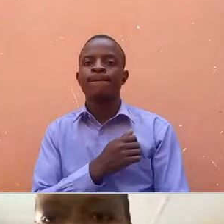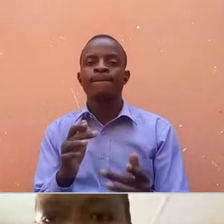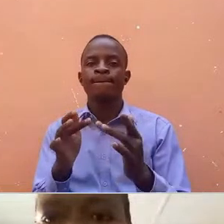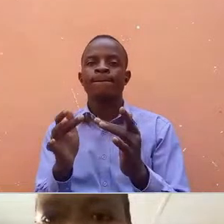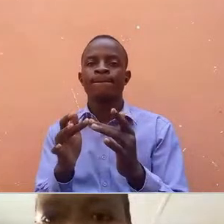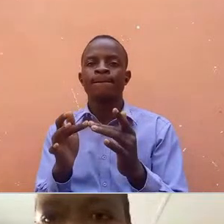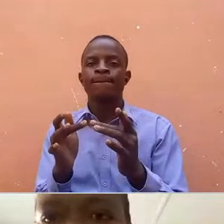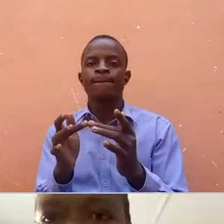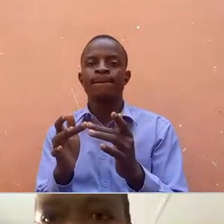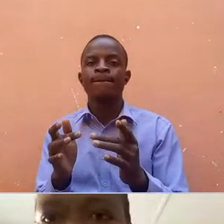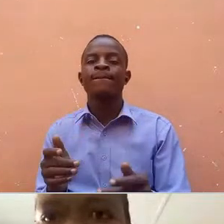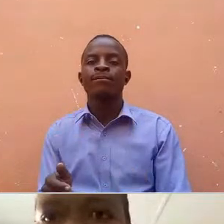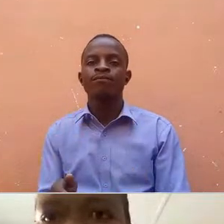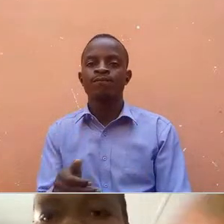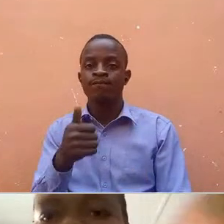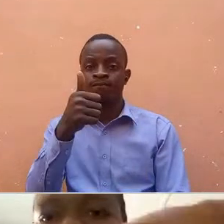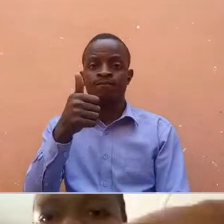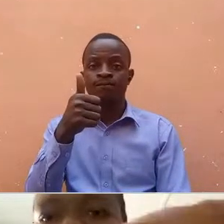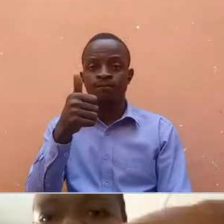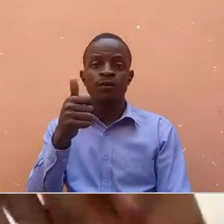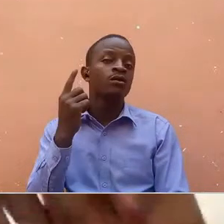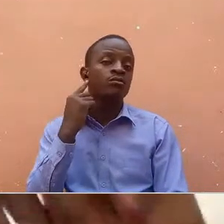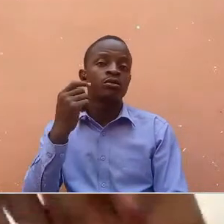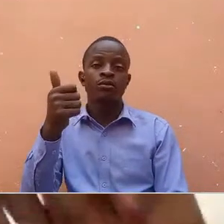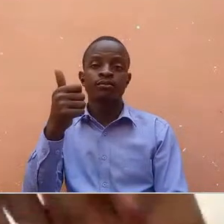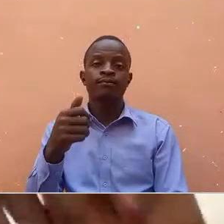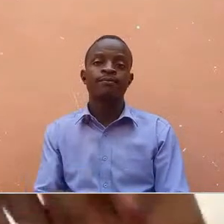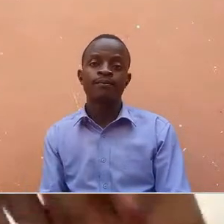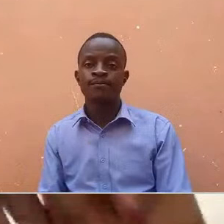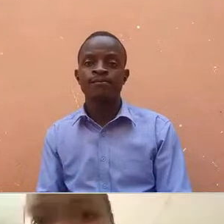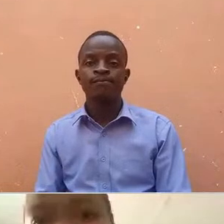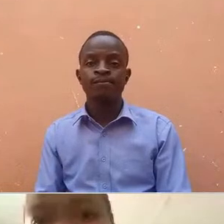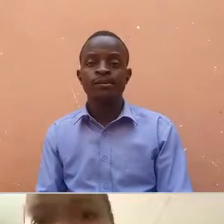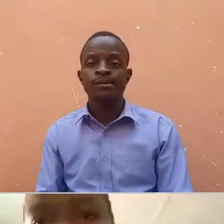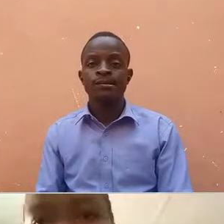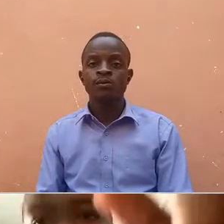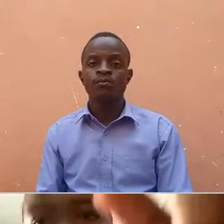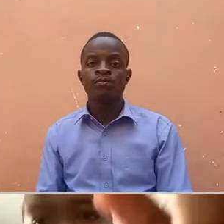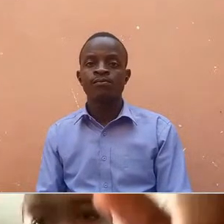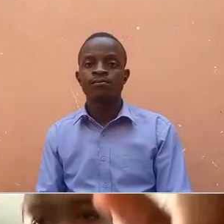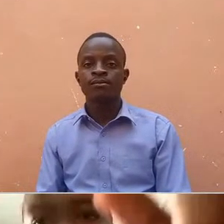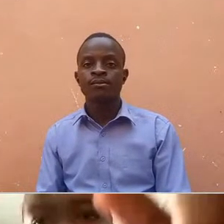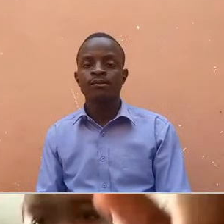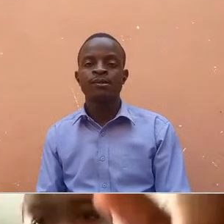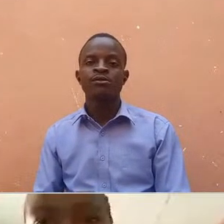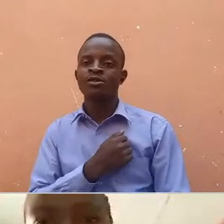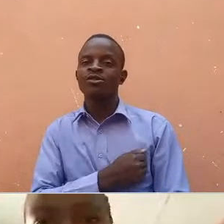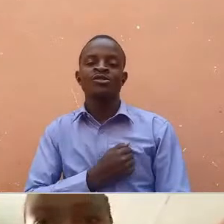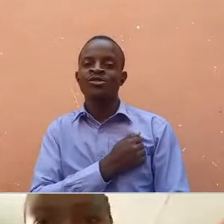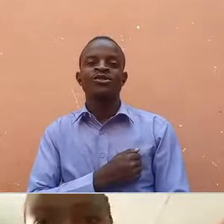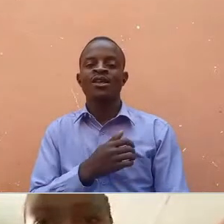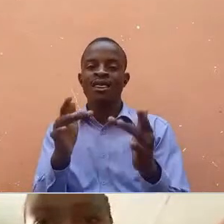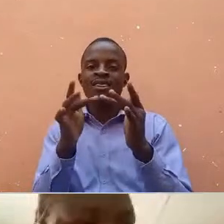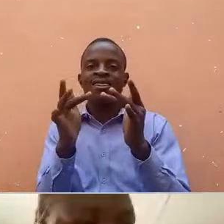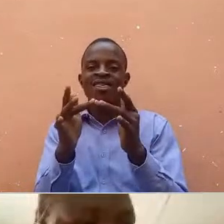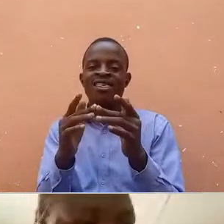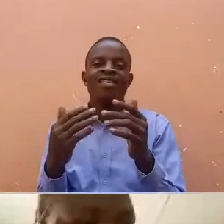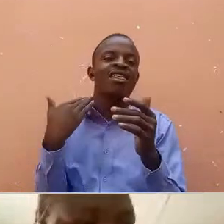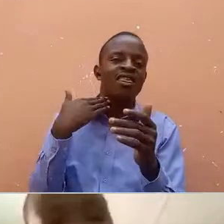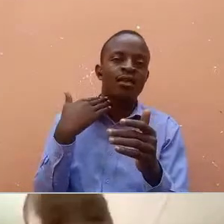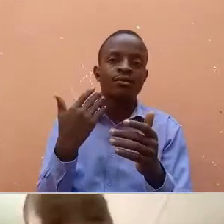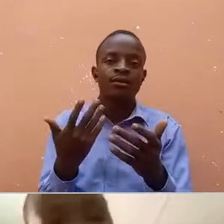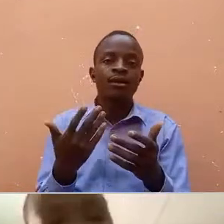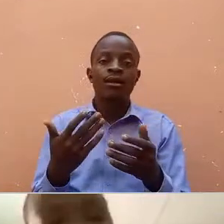Can you hear me? We can hear you now. Oh, sincere apologies, my network dropped. I was saying, Chimoemo Happiness